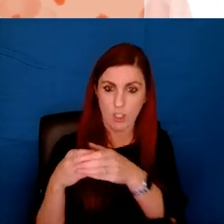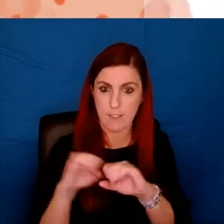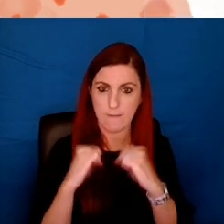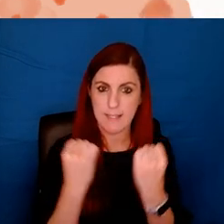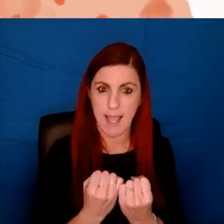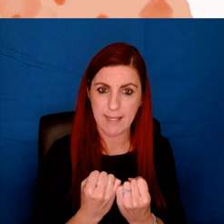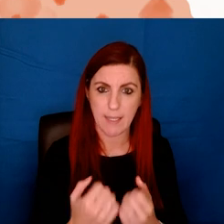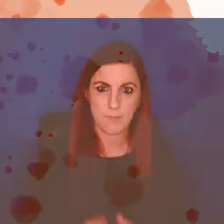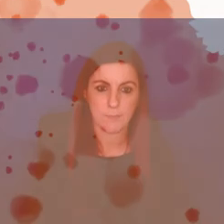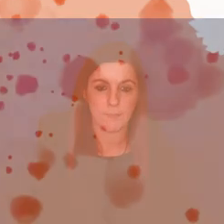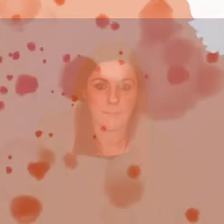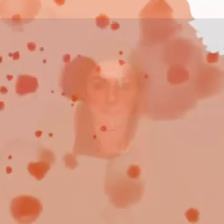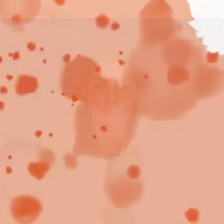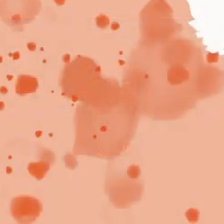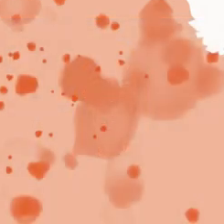society.